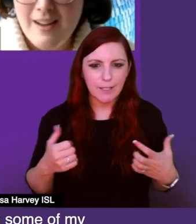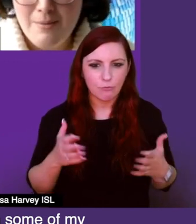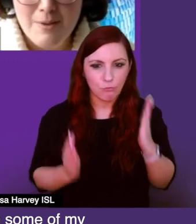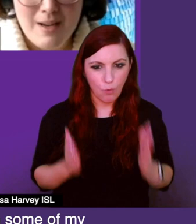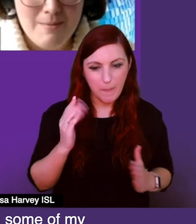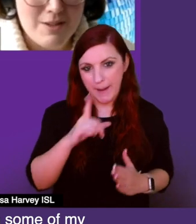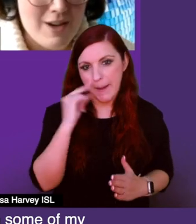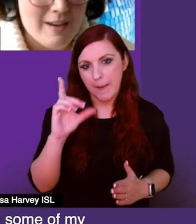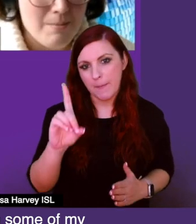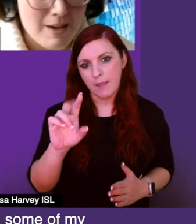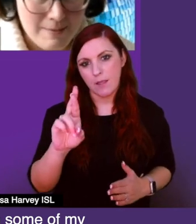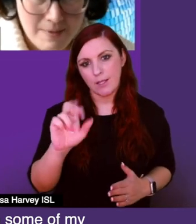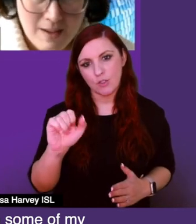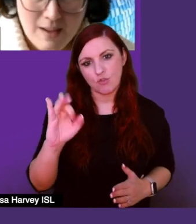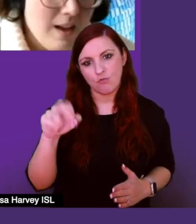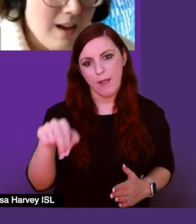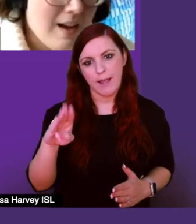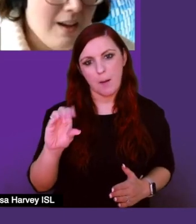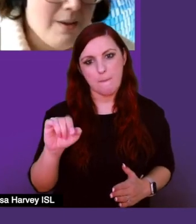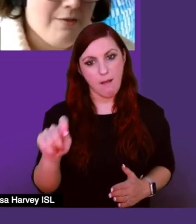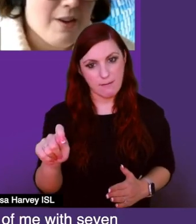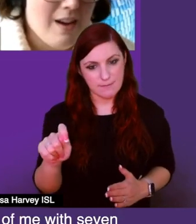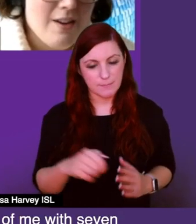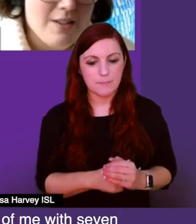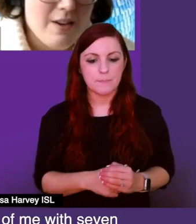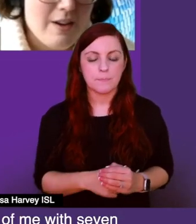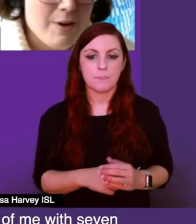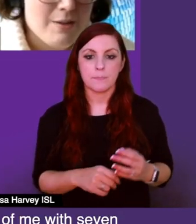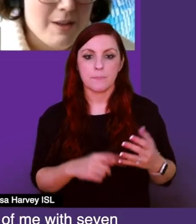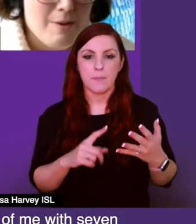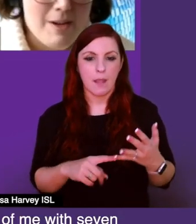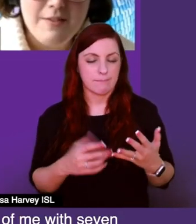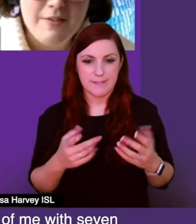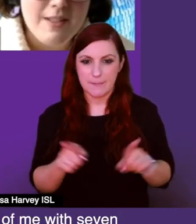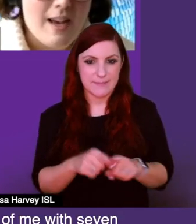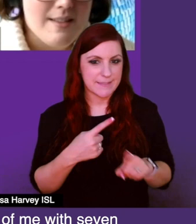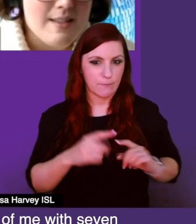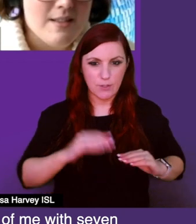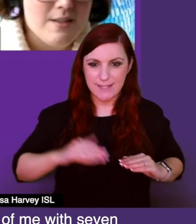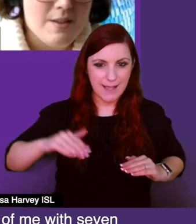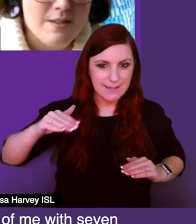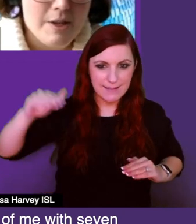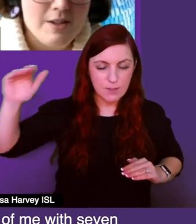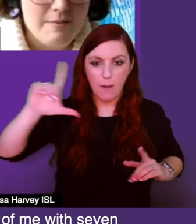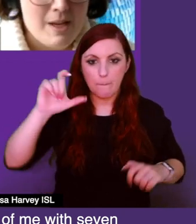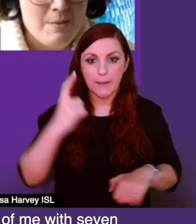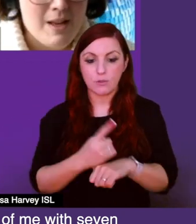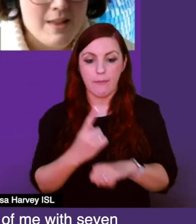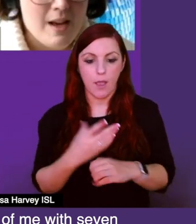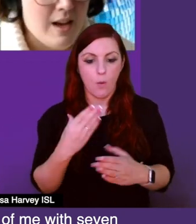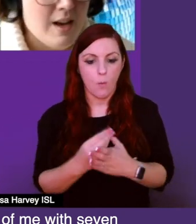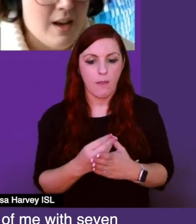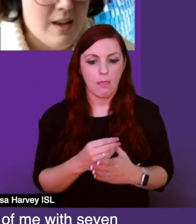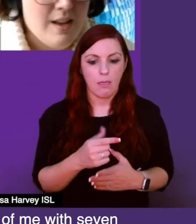robot whose name is Dragonbot. I also have worked with robots of different sizes. So there's a picture of me